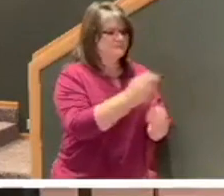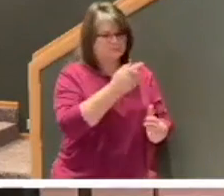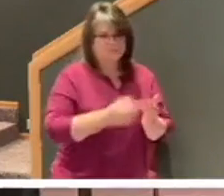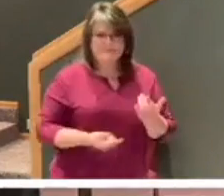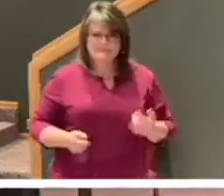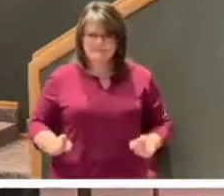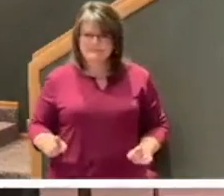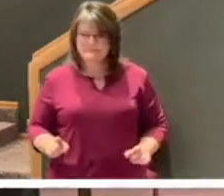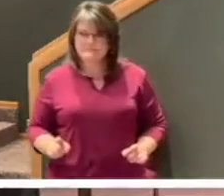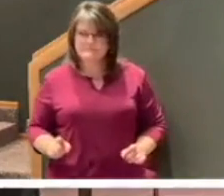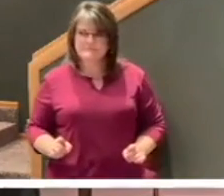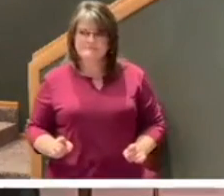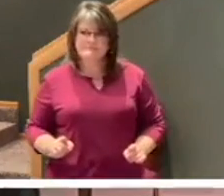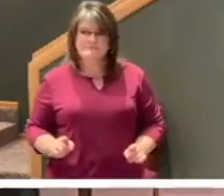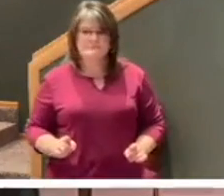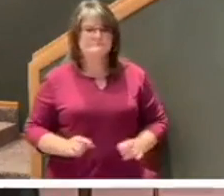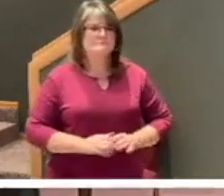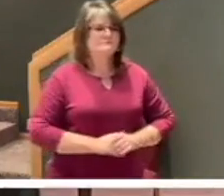happened?